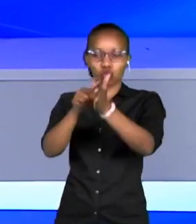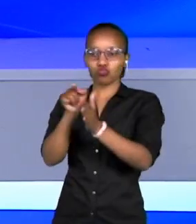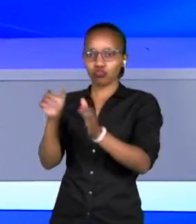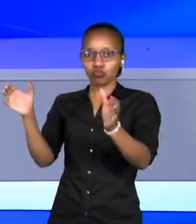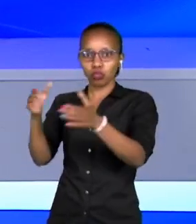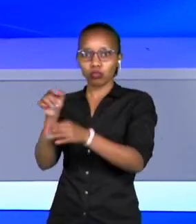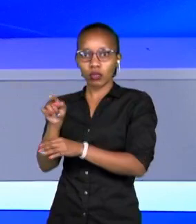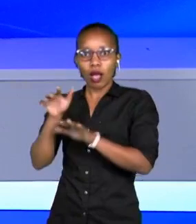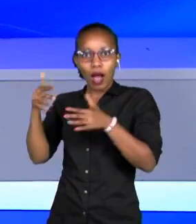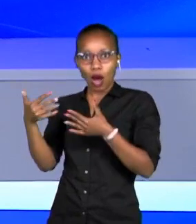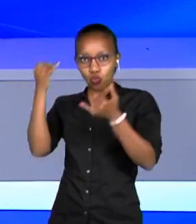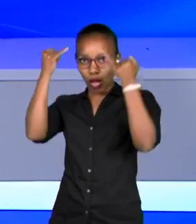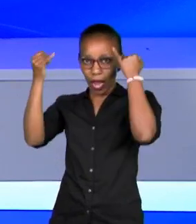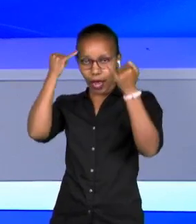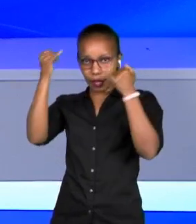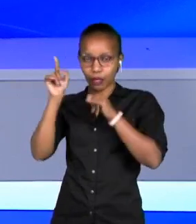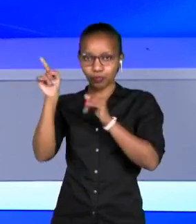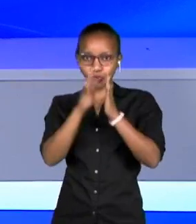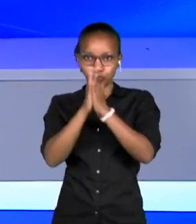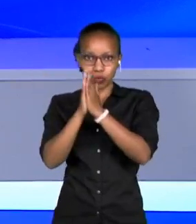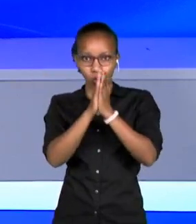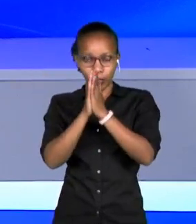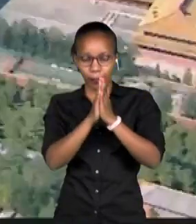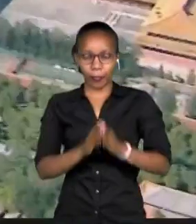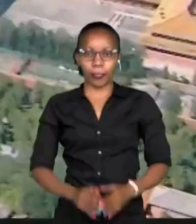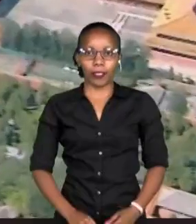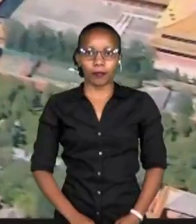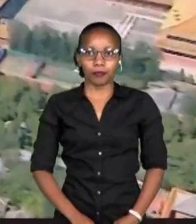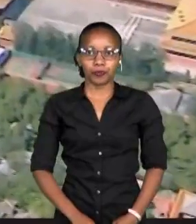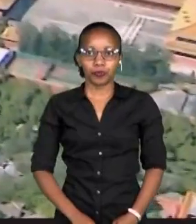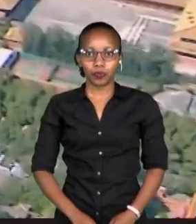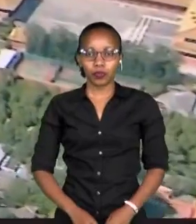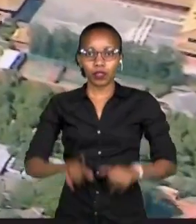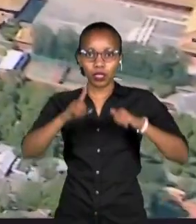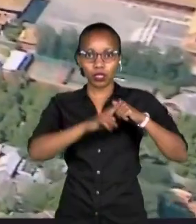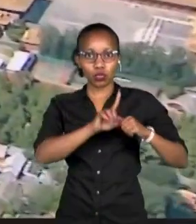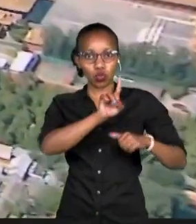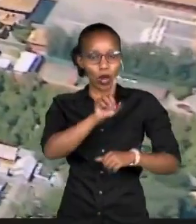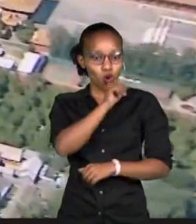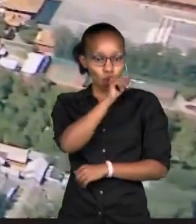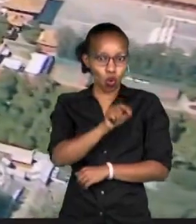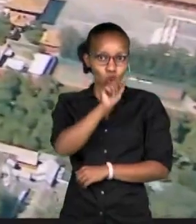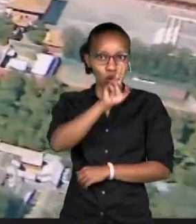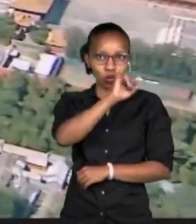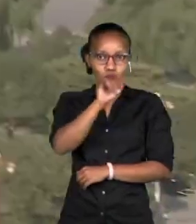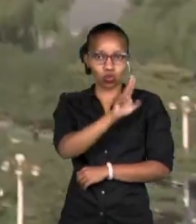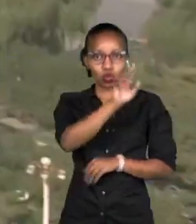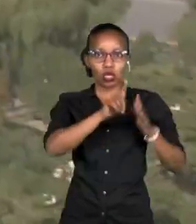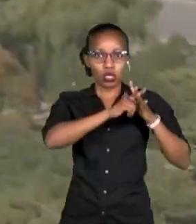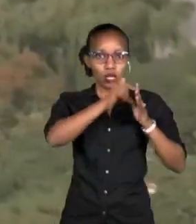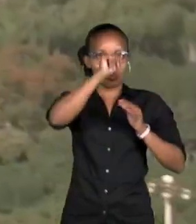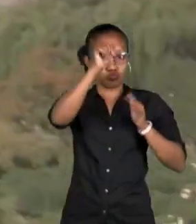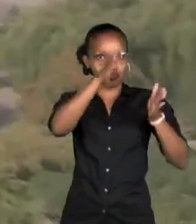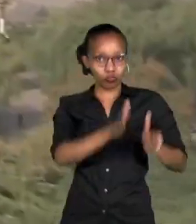history and ideology. Apollo James brings us more. 61-year-old Raphael Tuju, who started his career as a politician